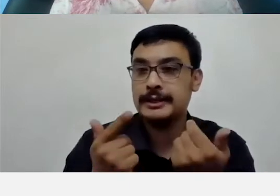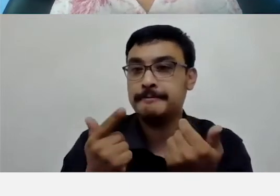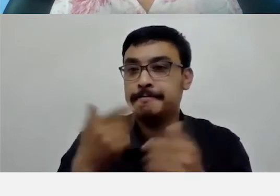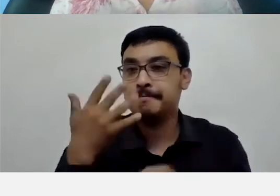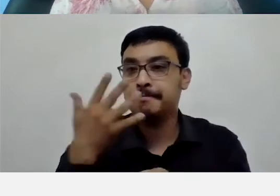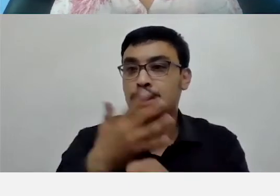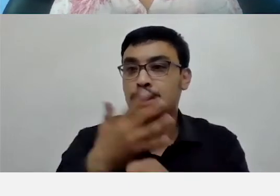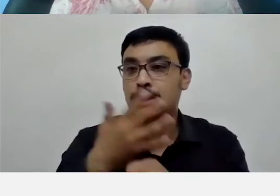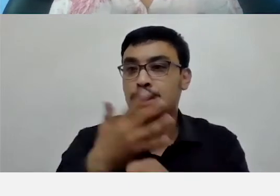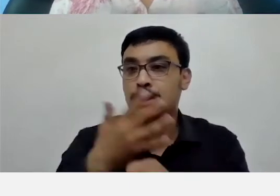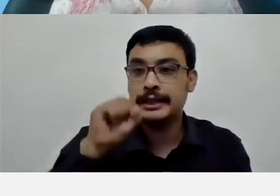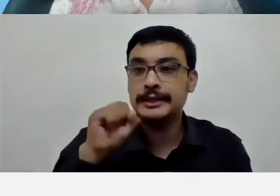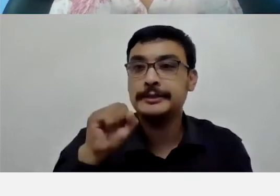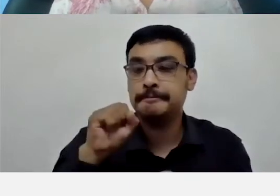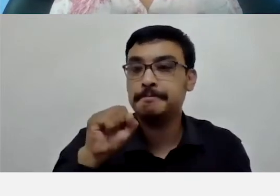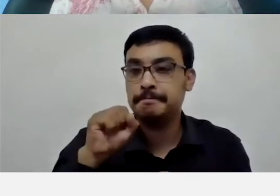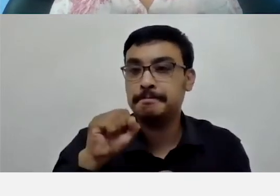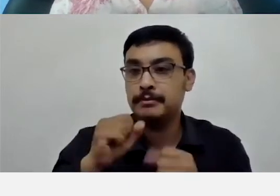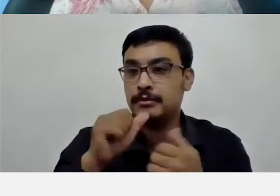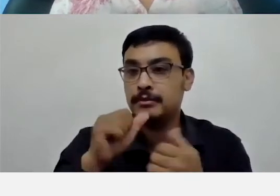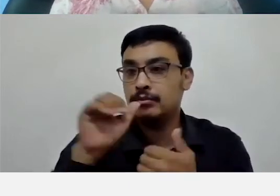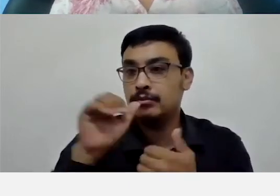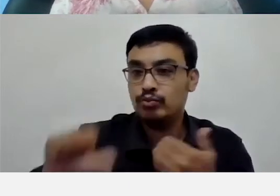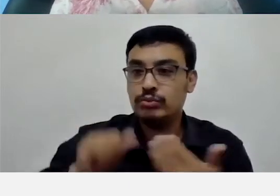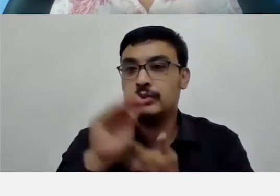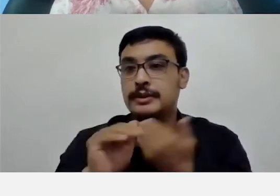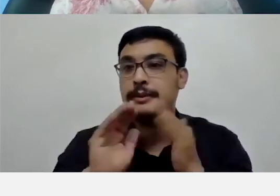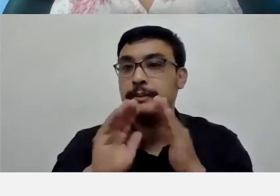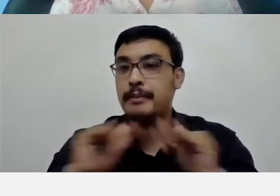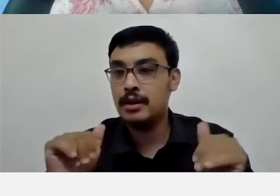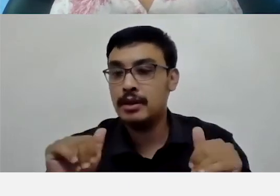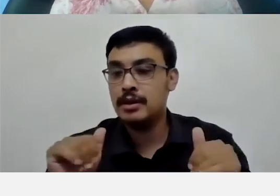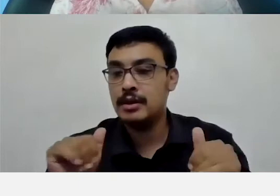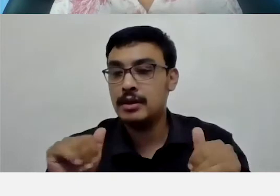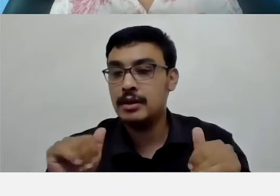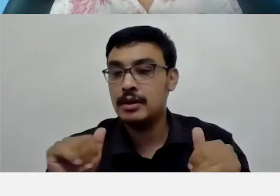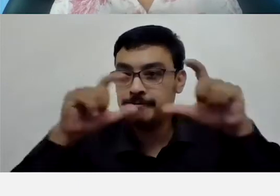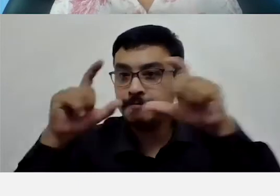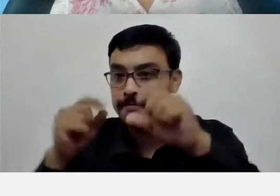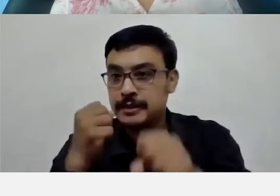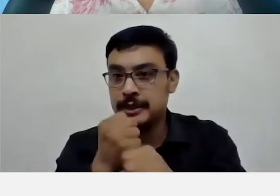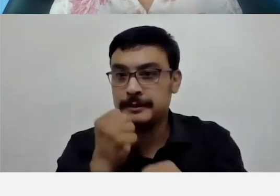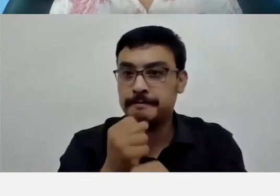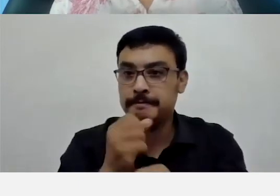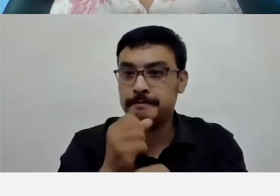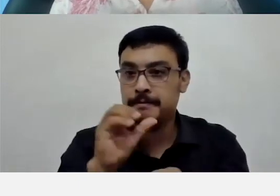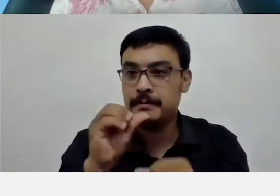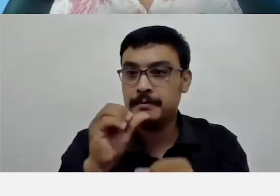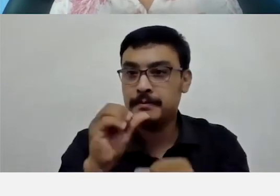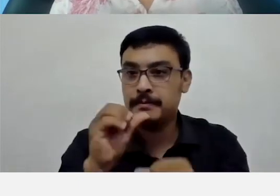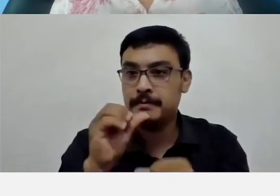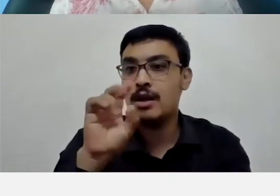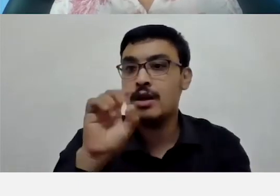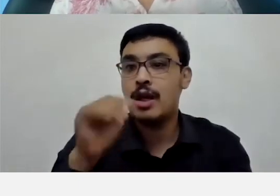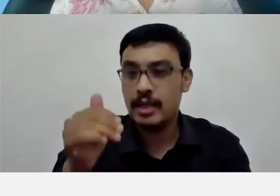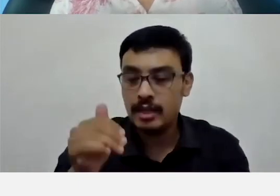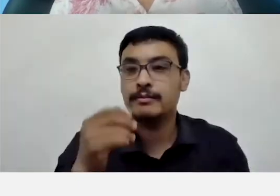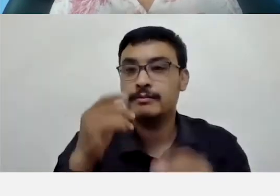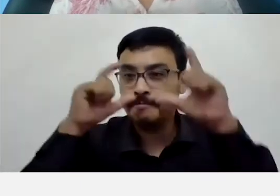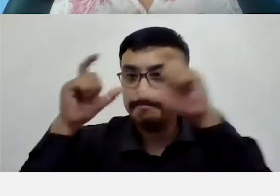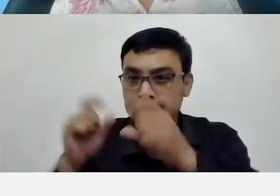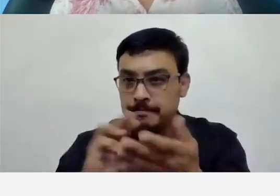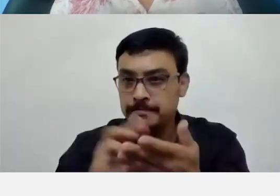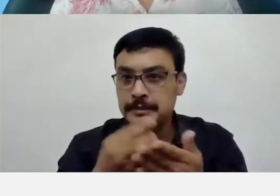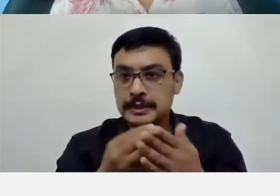night. And for the professional photographer, in attendance day, you can get gorgeous